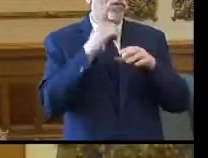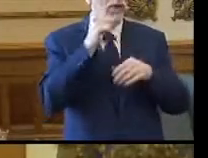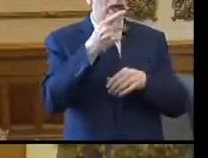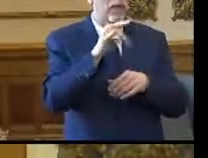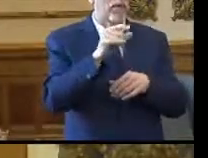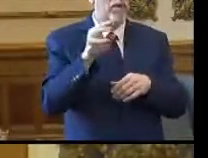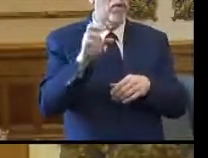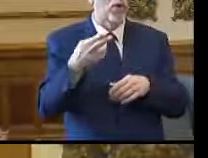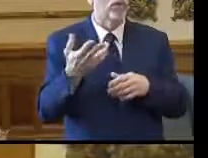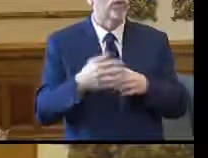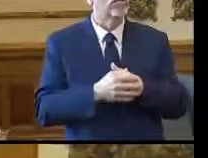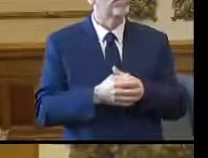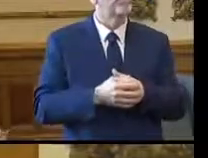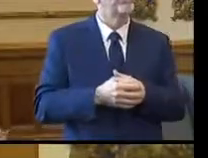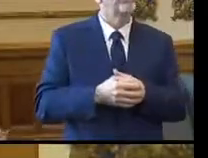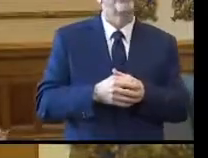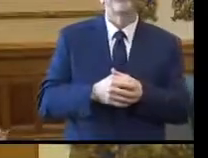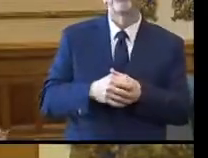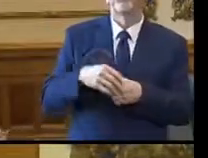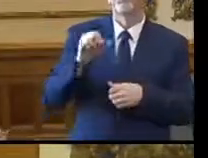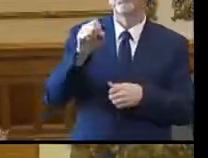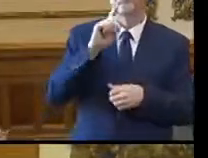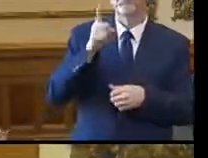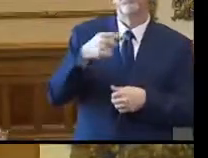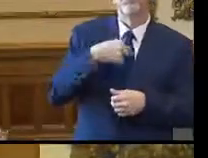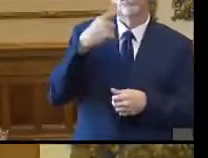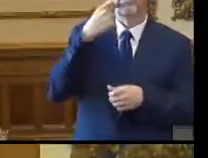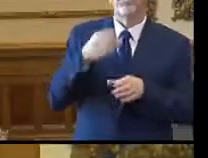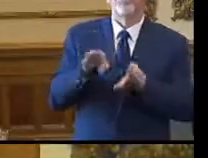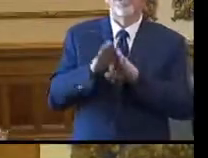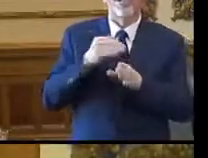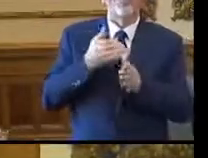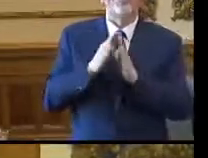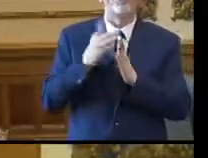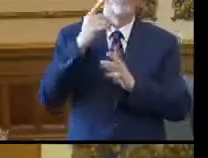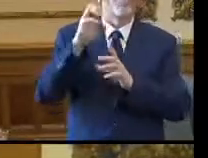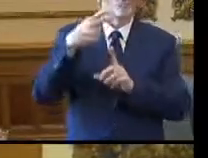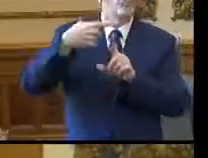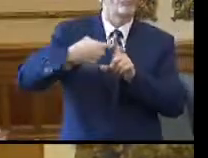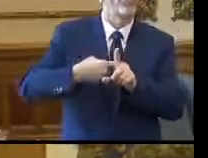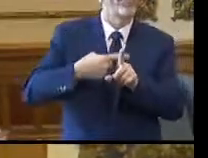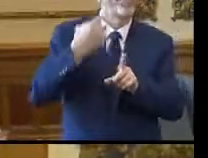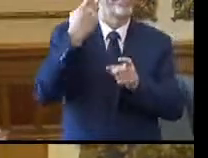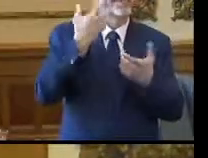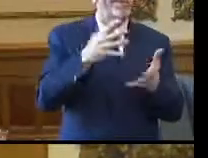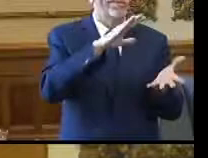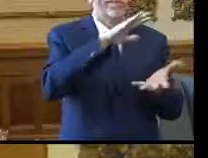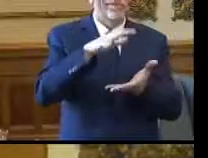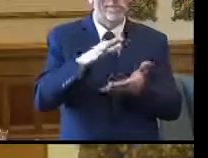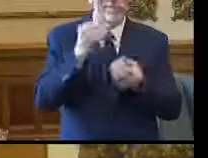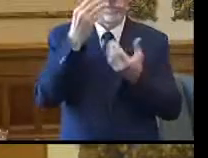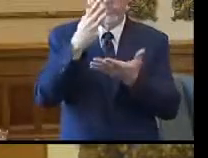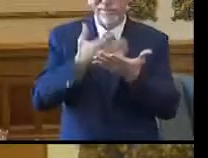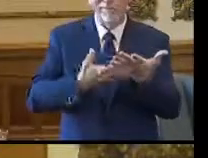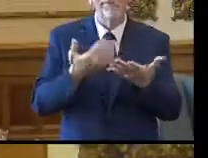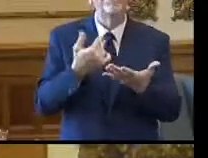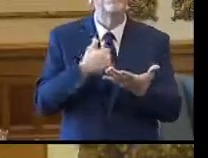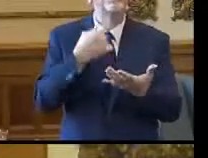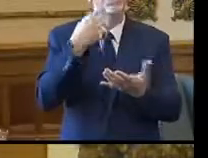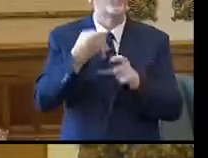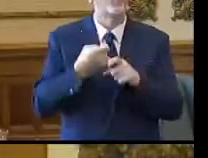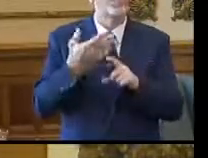and March? Sure. We have just recently closed the books on March, and as I had said in